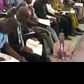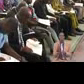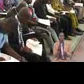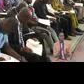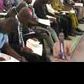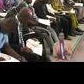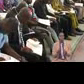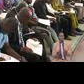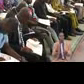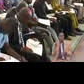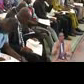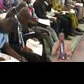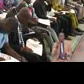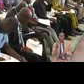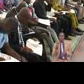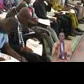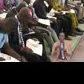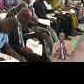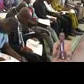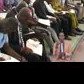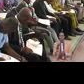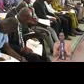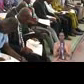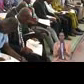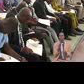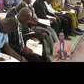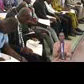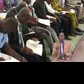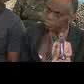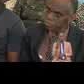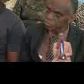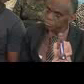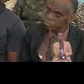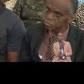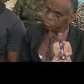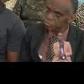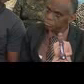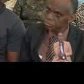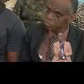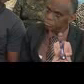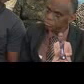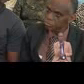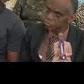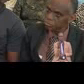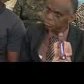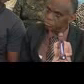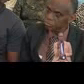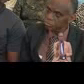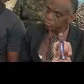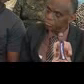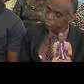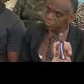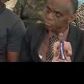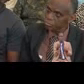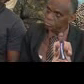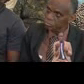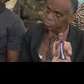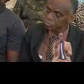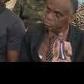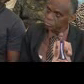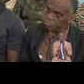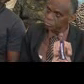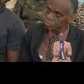Even people will testify about you. They say, look at that man. If you have any